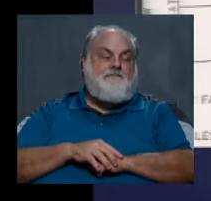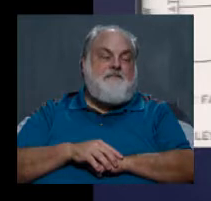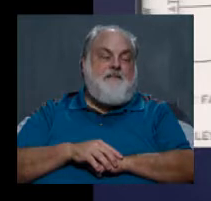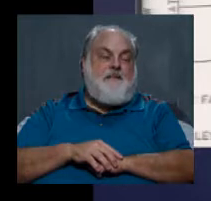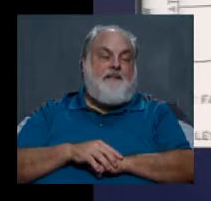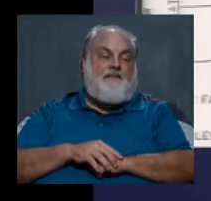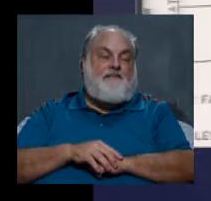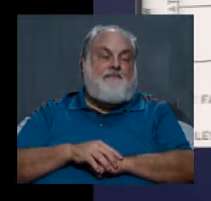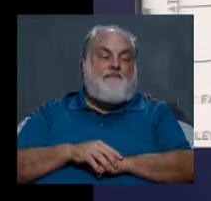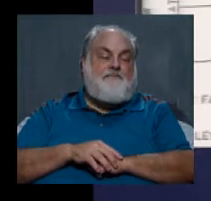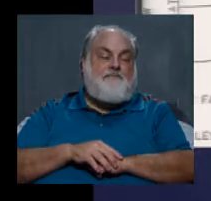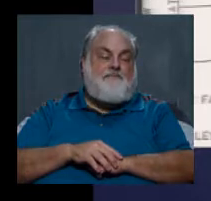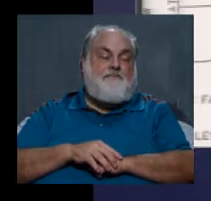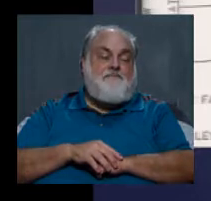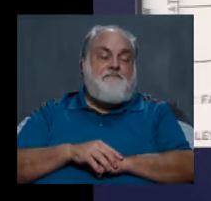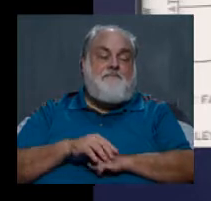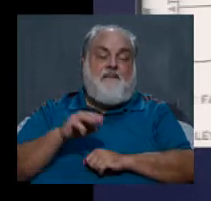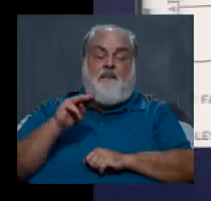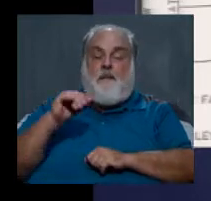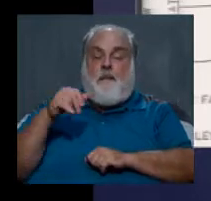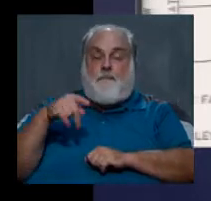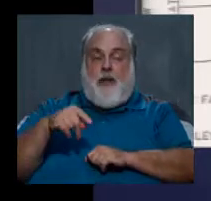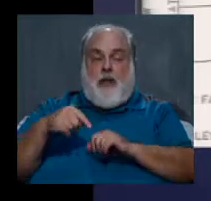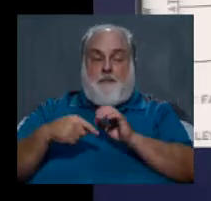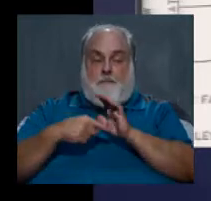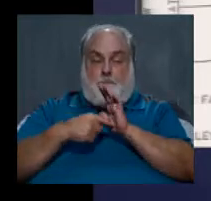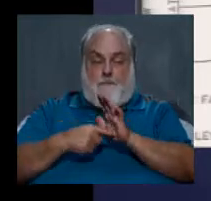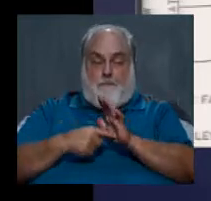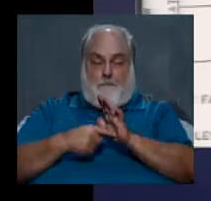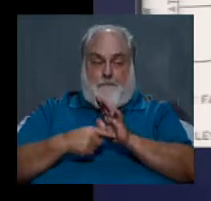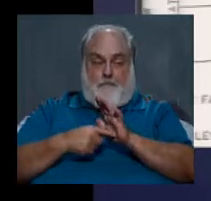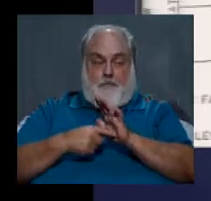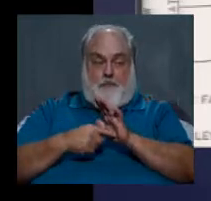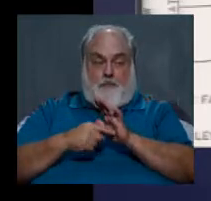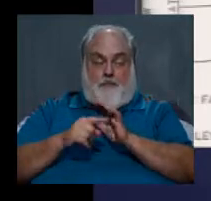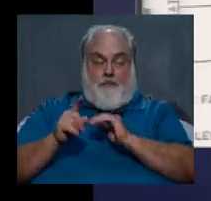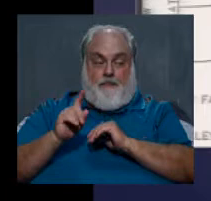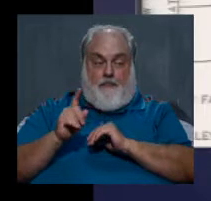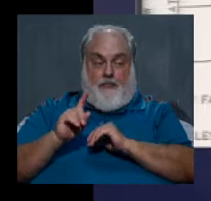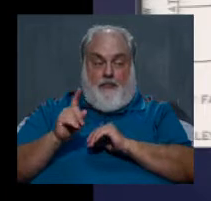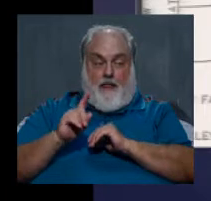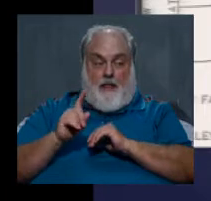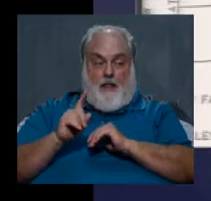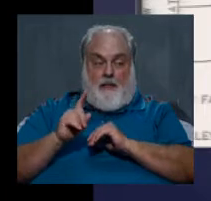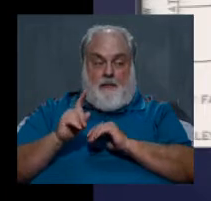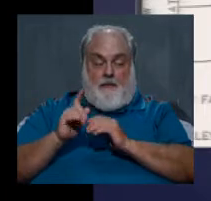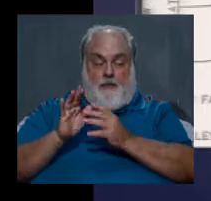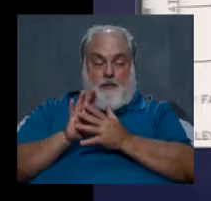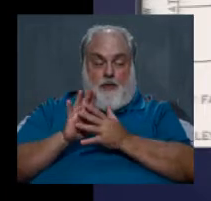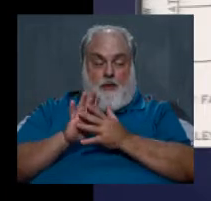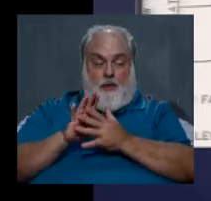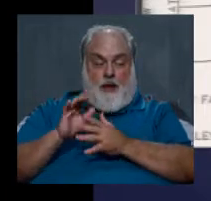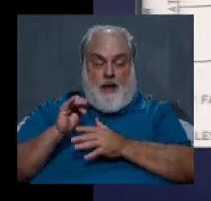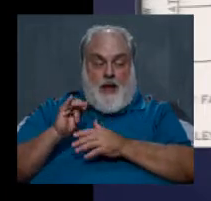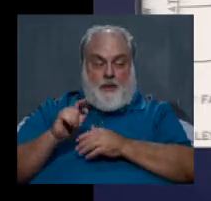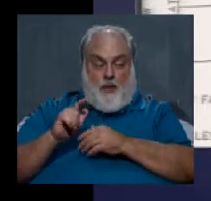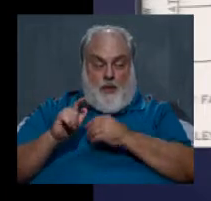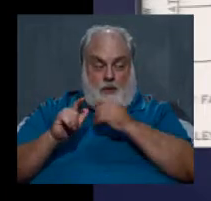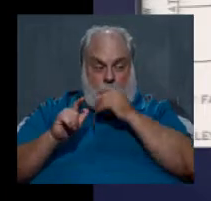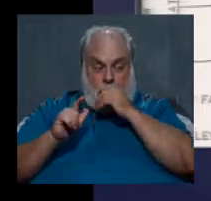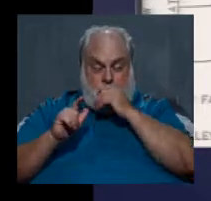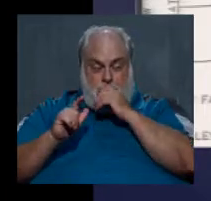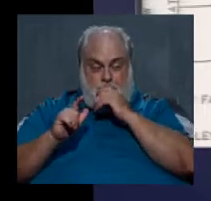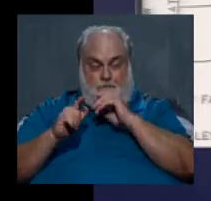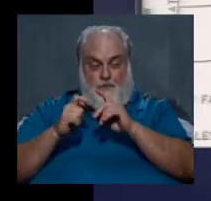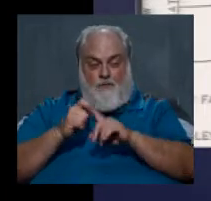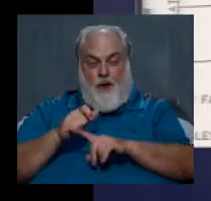And this map shows the traffic counts, the daily, average daily traffic volume on Cantrell Road. This is